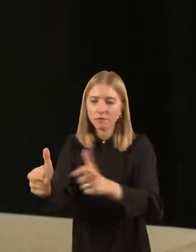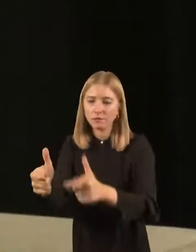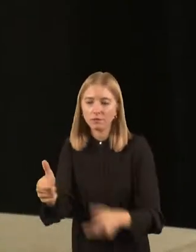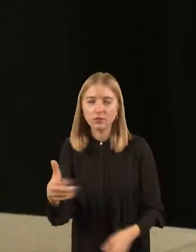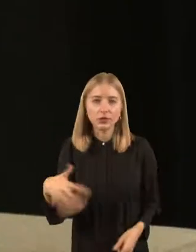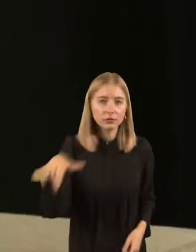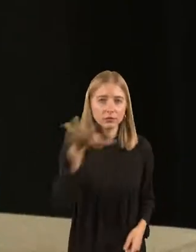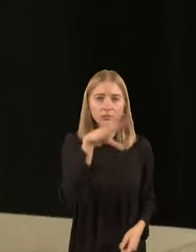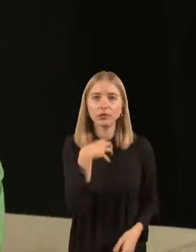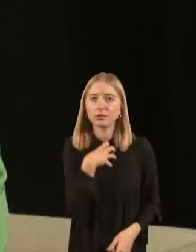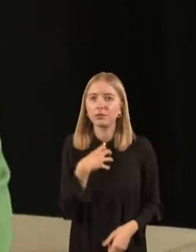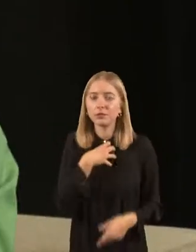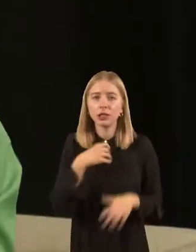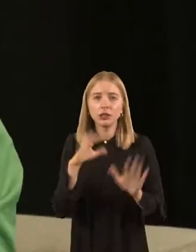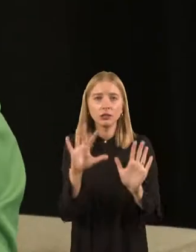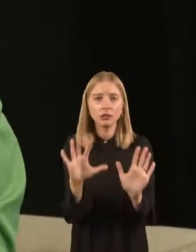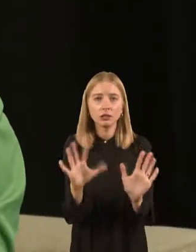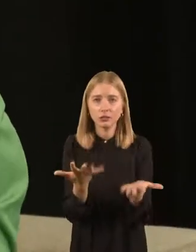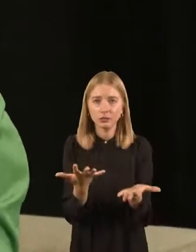recommendations